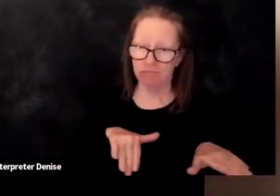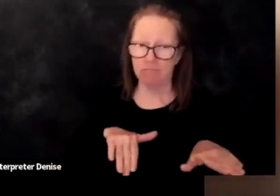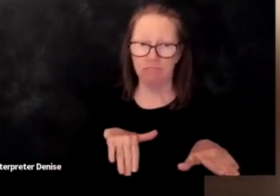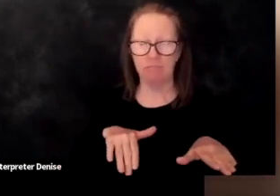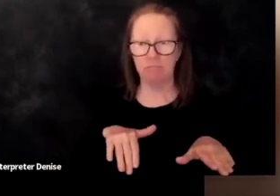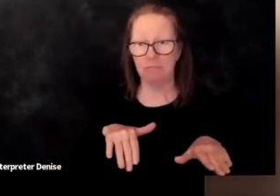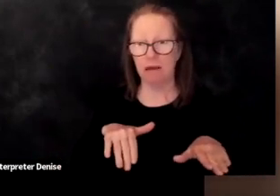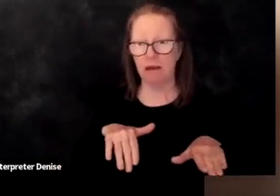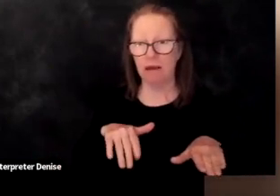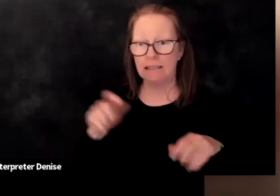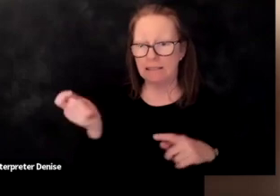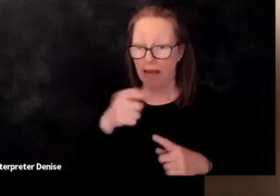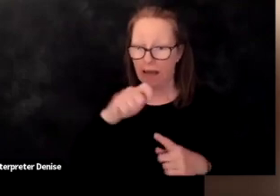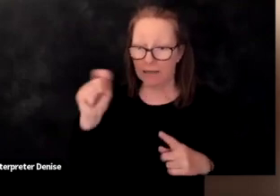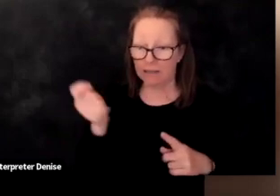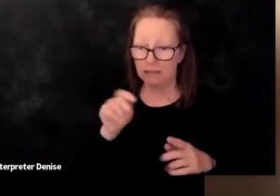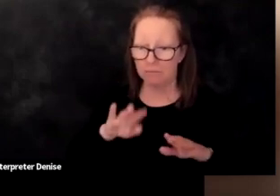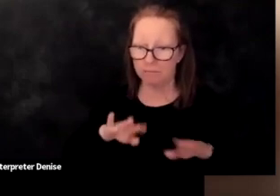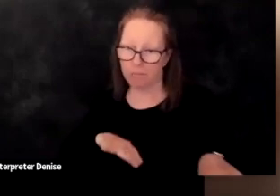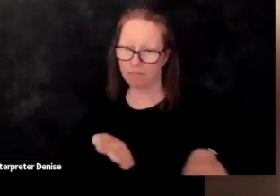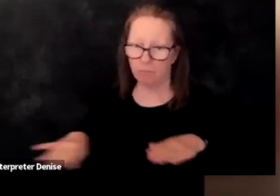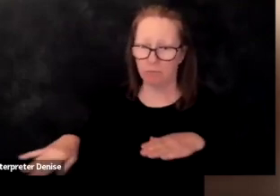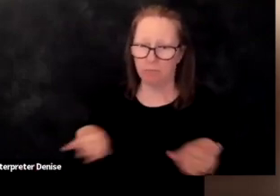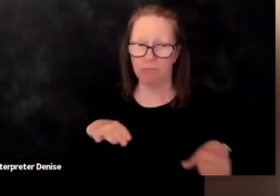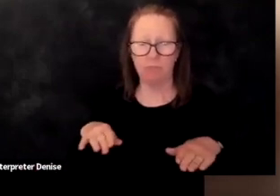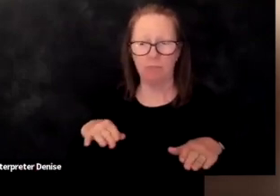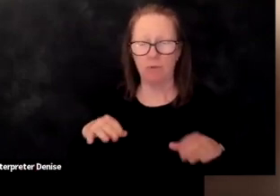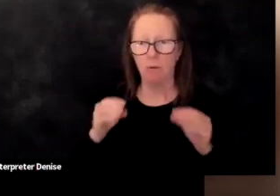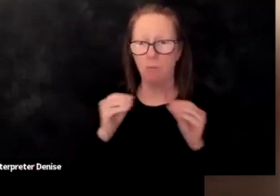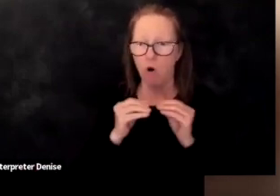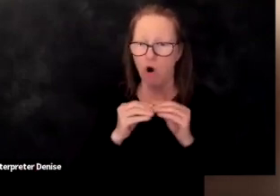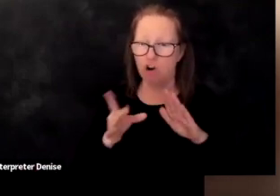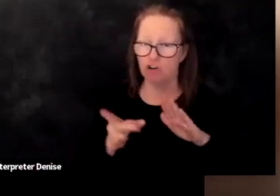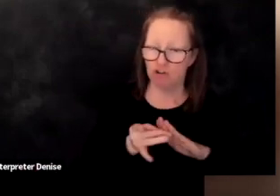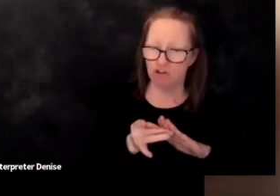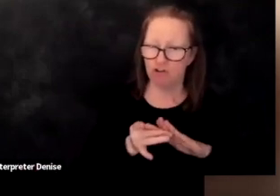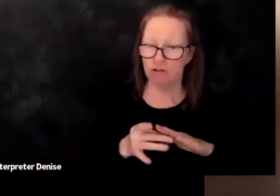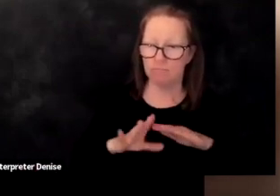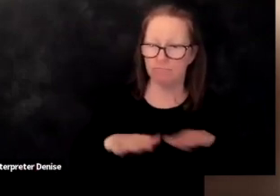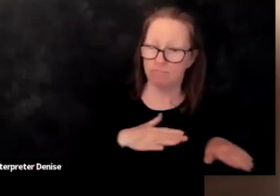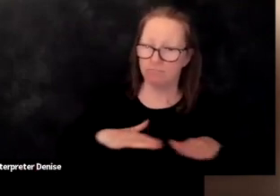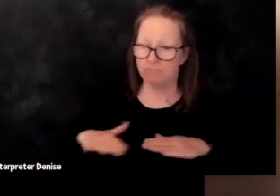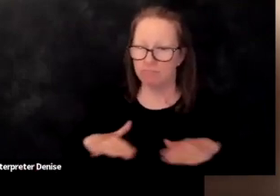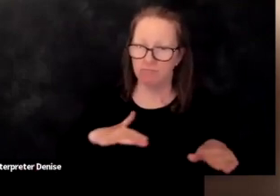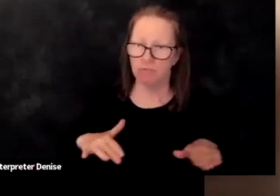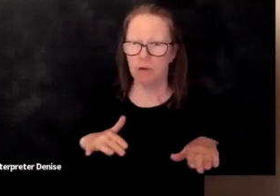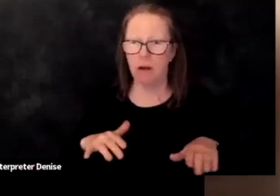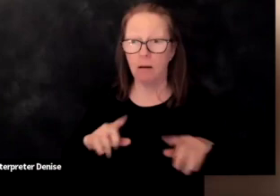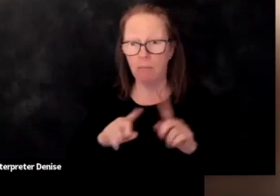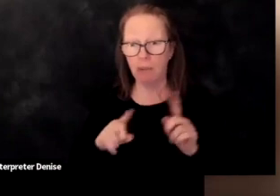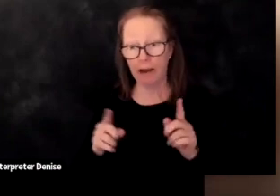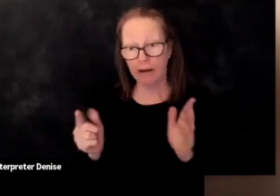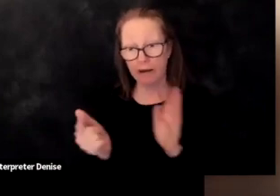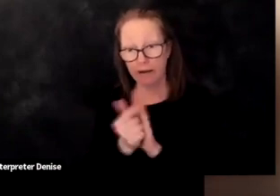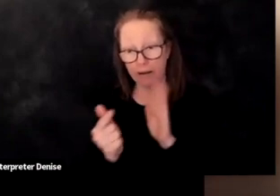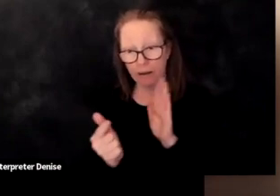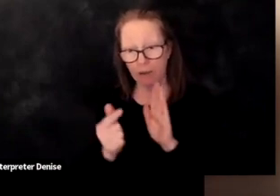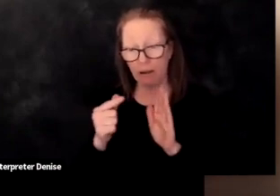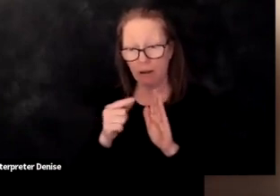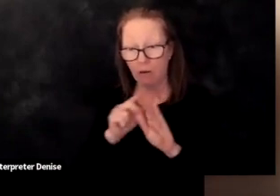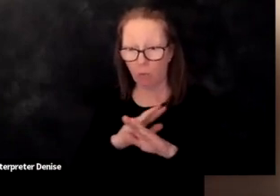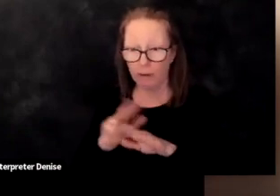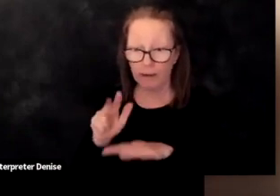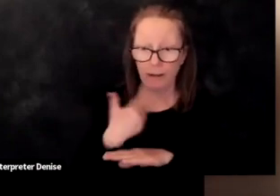event. So it's just a higher level of traction. It won't do anything to inhibit wheels from turning